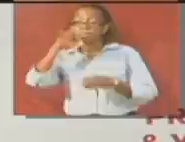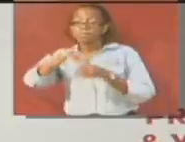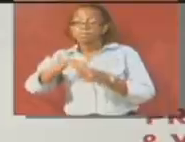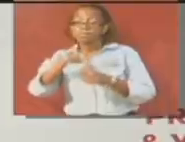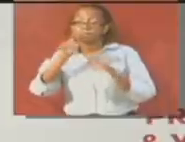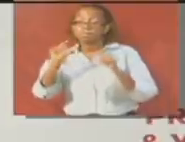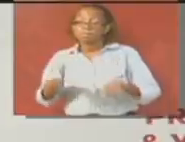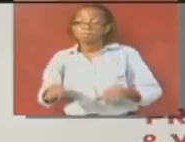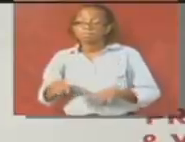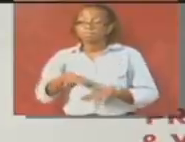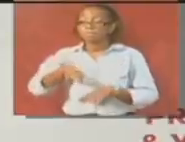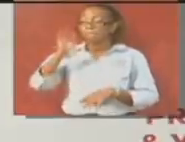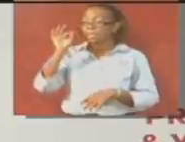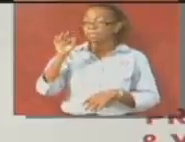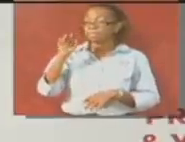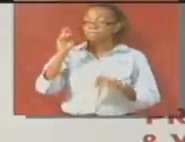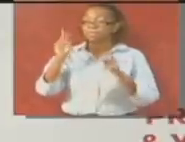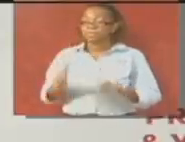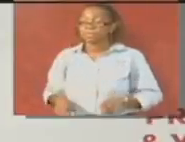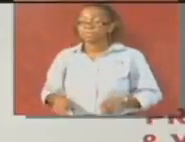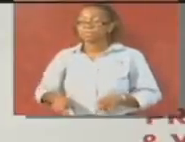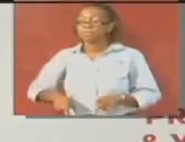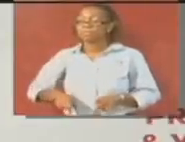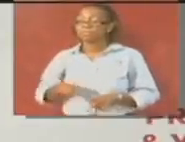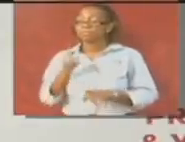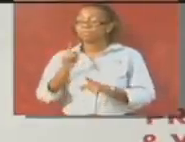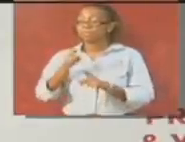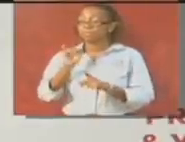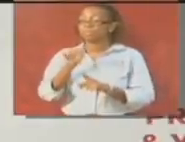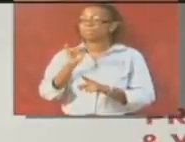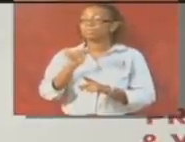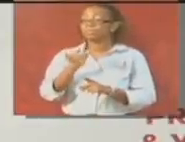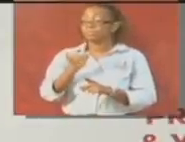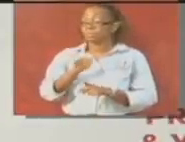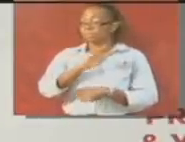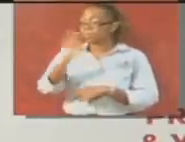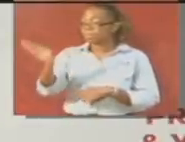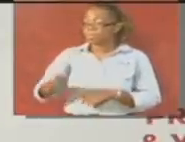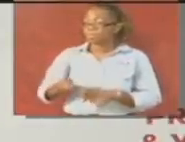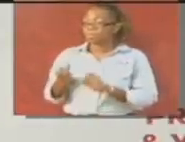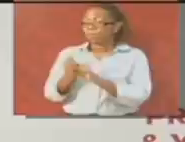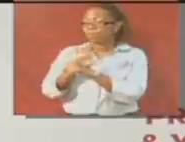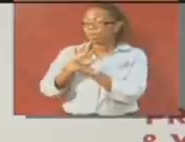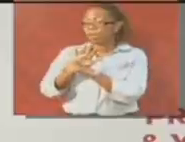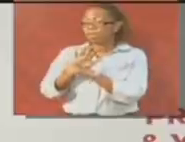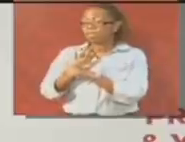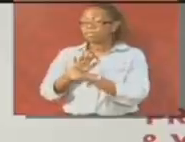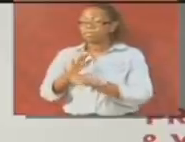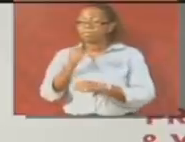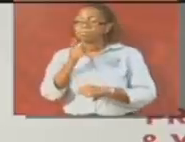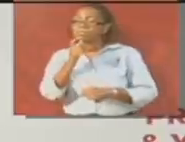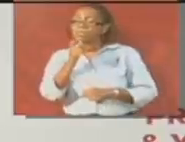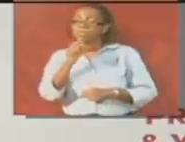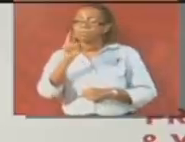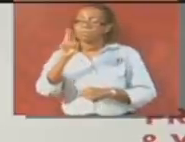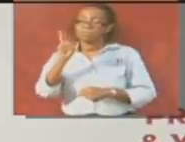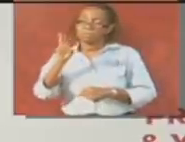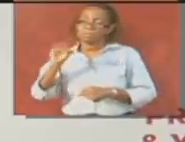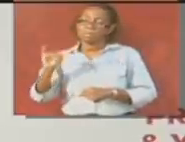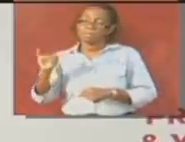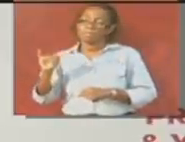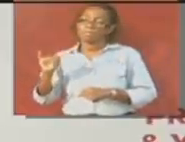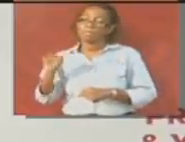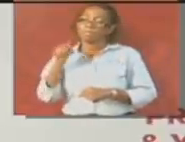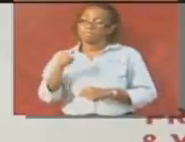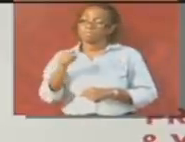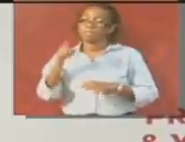is still something that is being done largely under the auspices of the University of the West